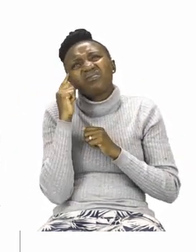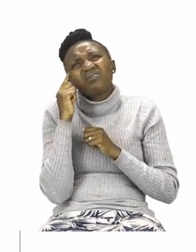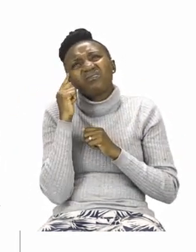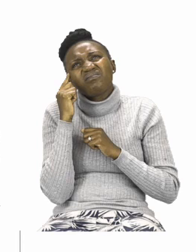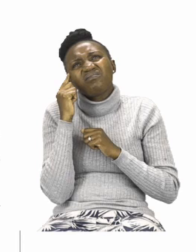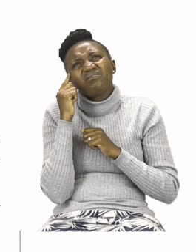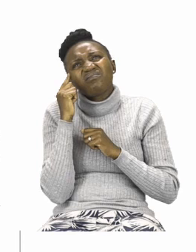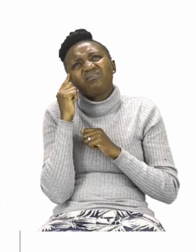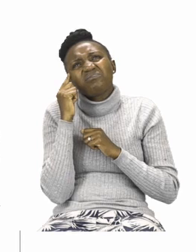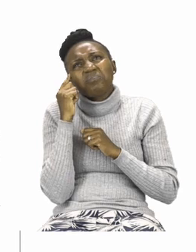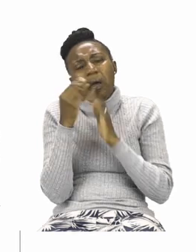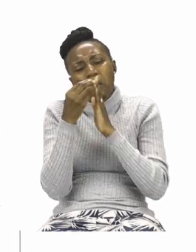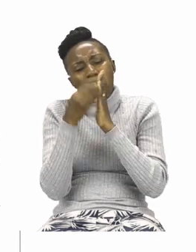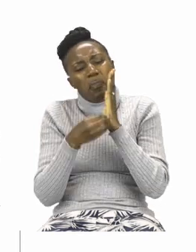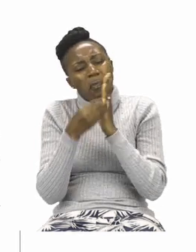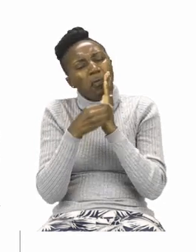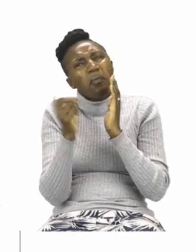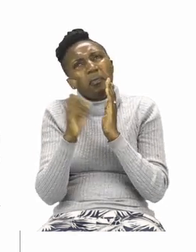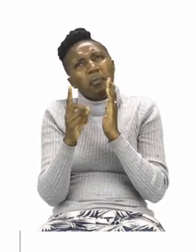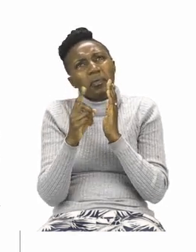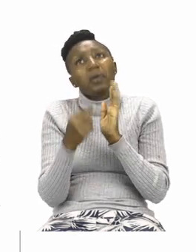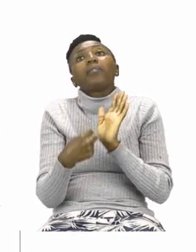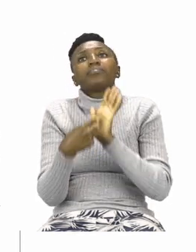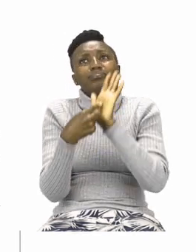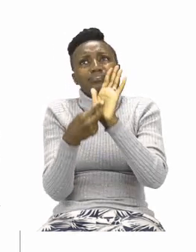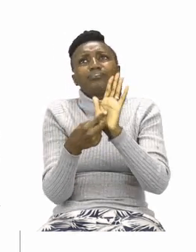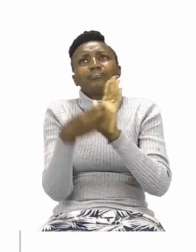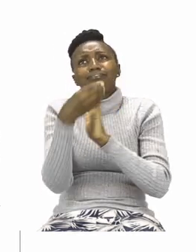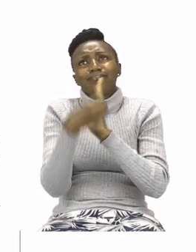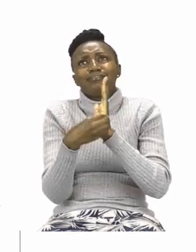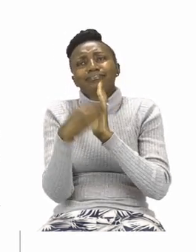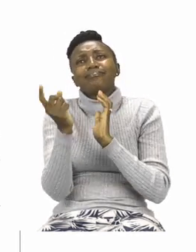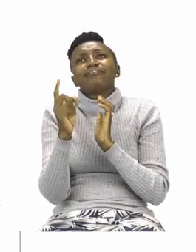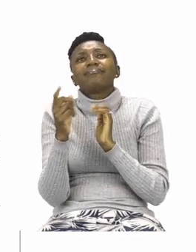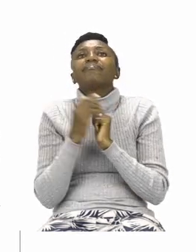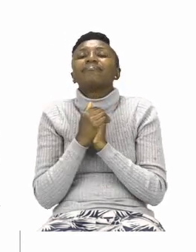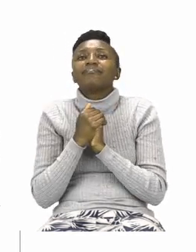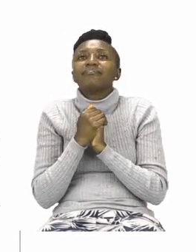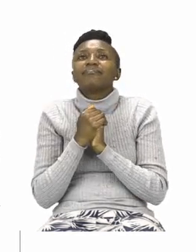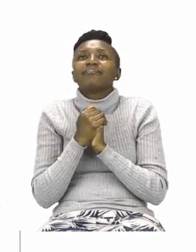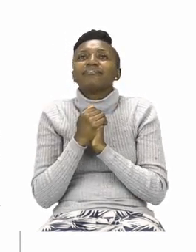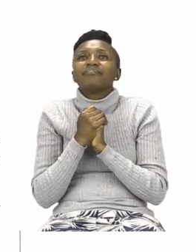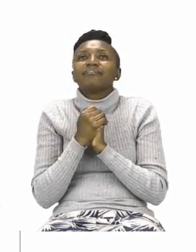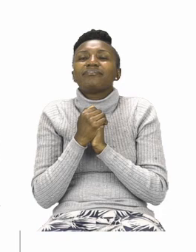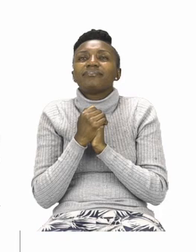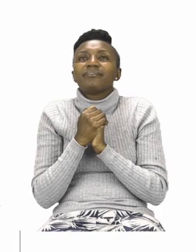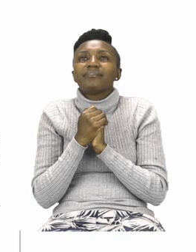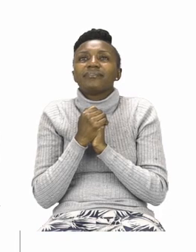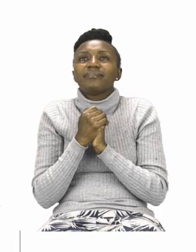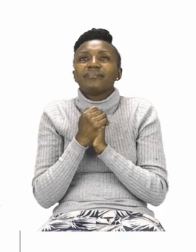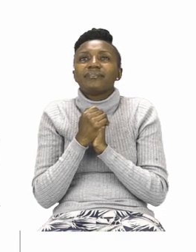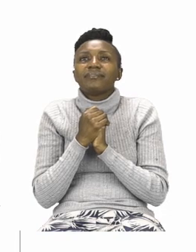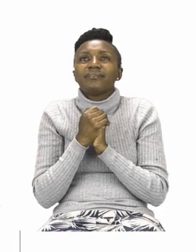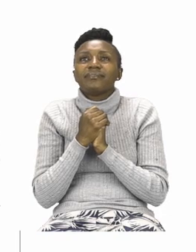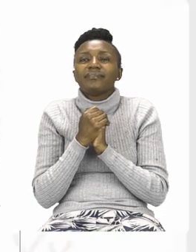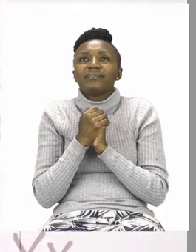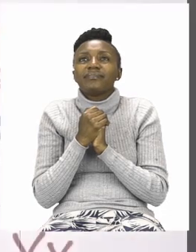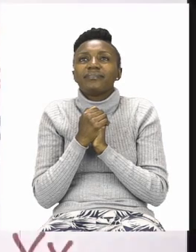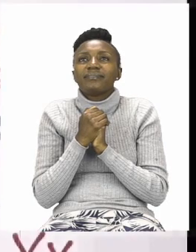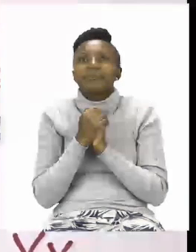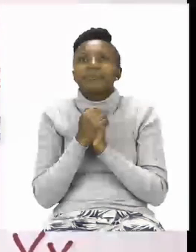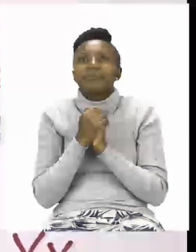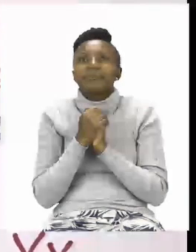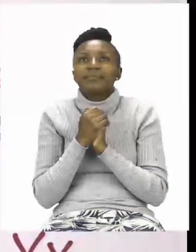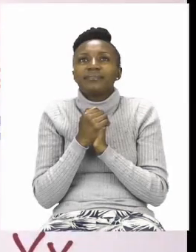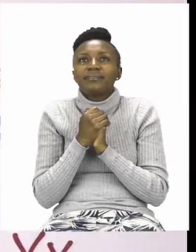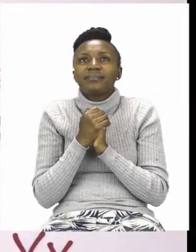is a magazine? Well, let me show you. I have a magazine here in the classroom.